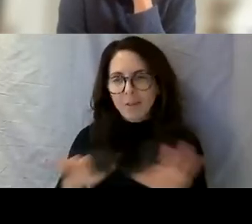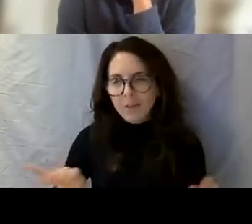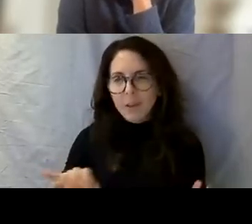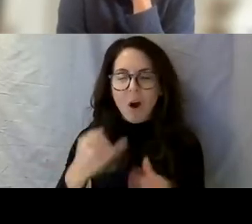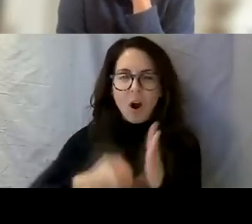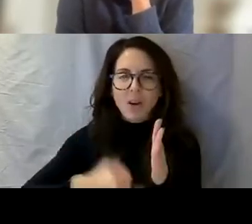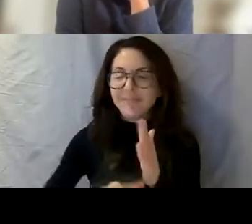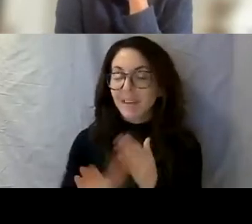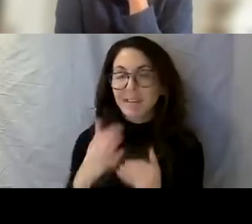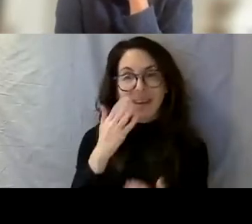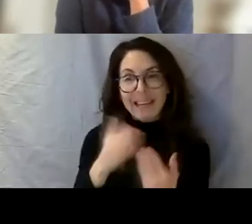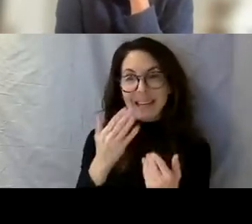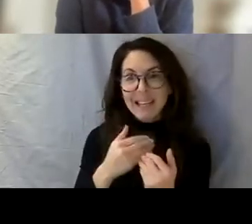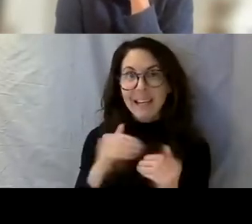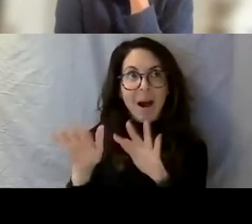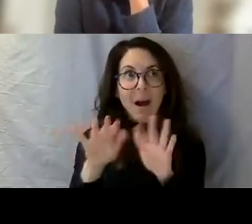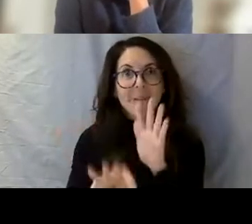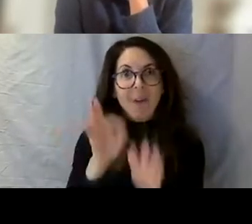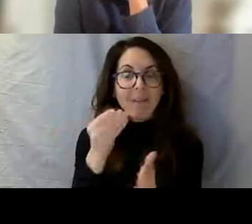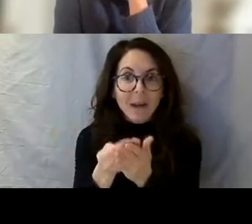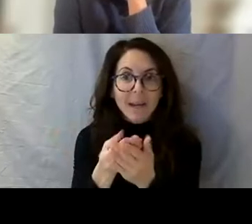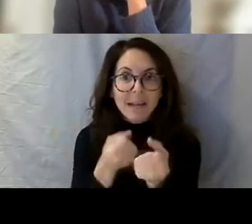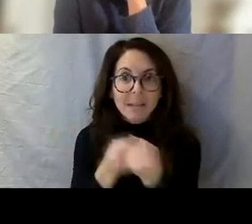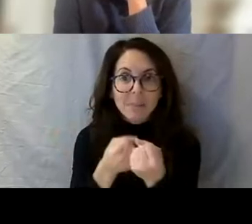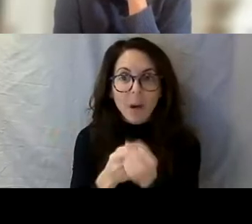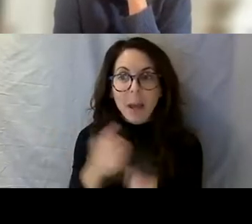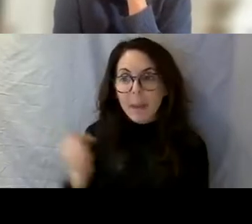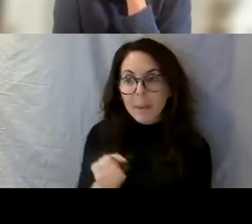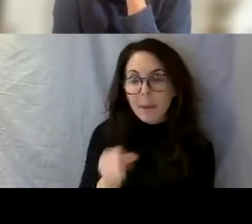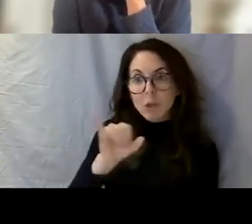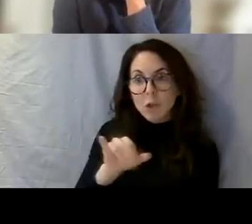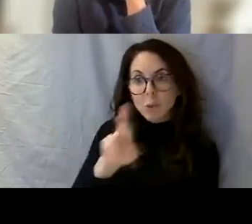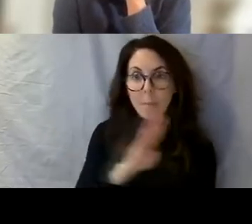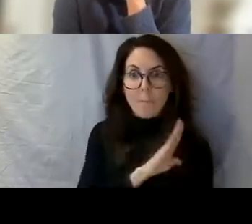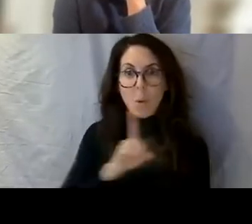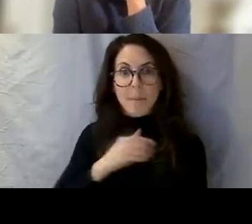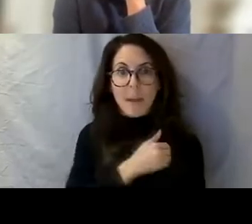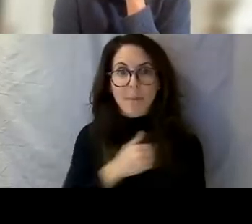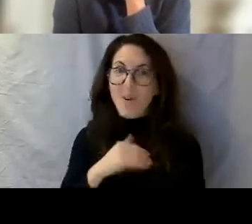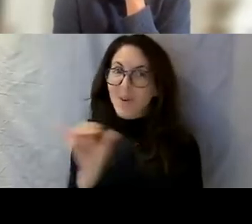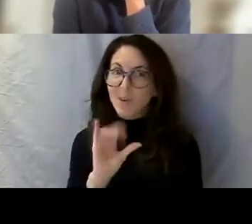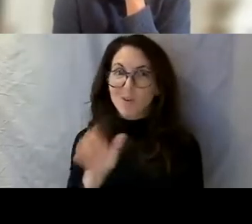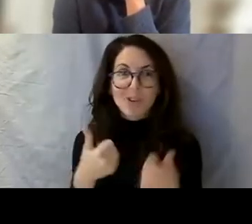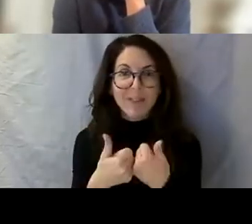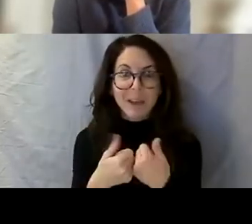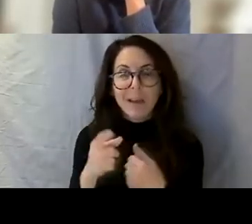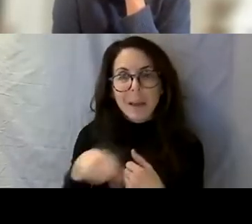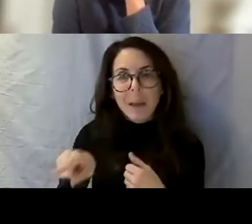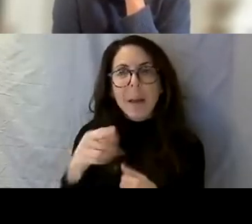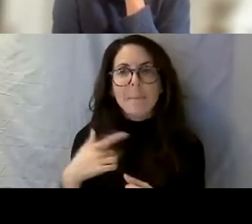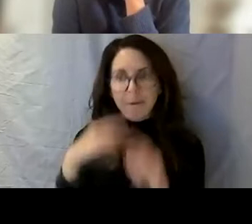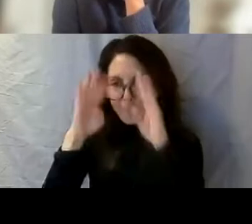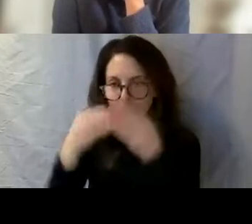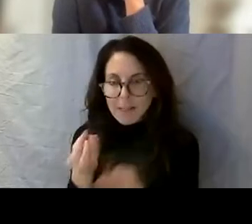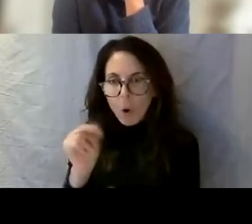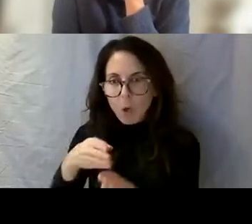find funding and support. Bringing in junior board members specifically has been a challenge, as they are largely working on their own careers